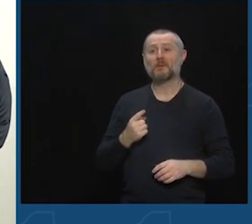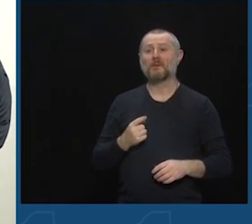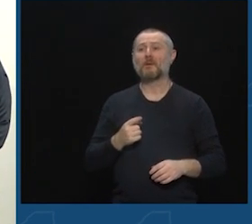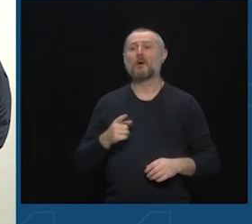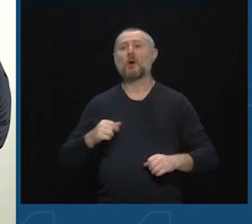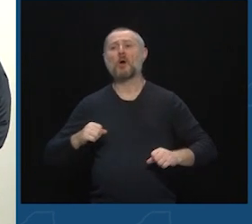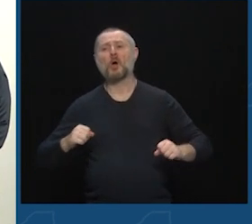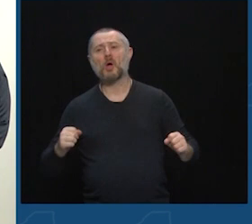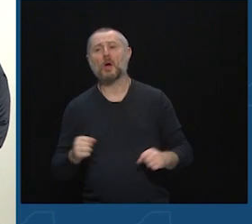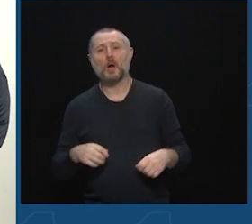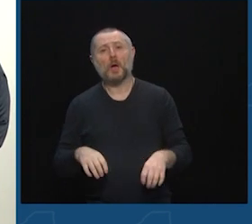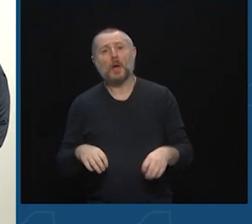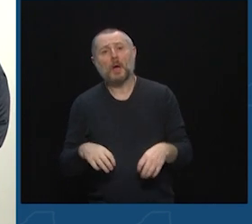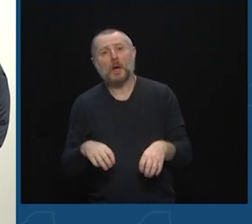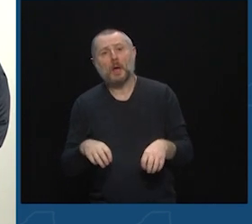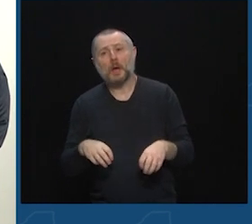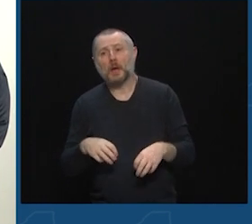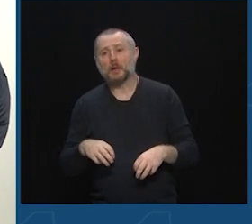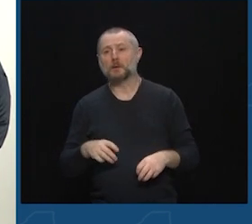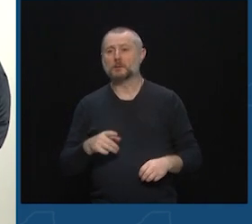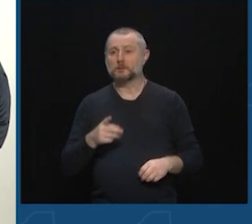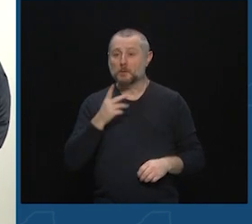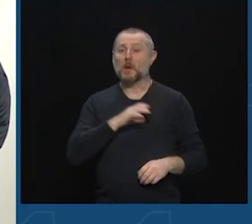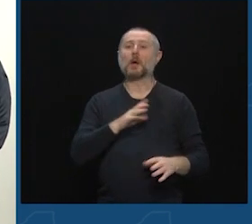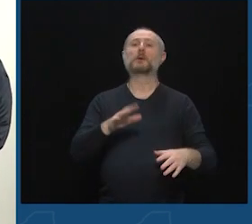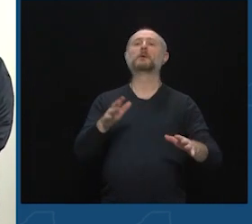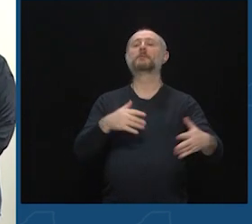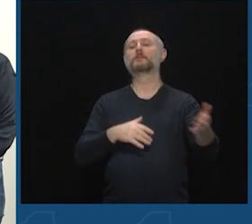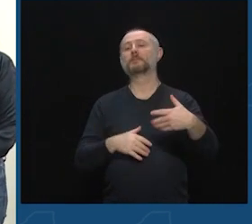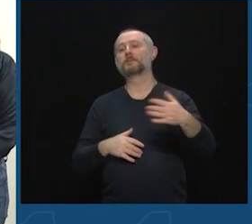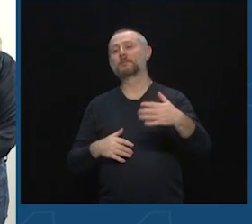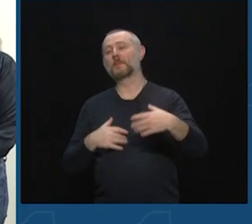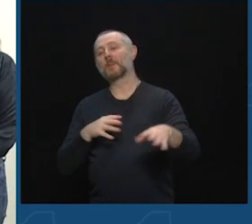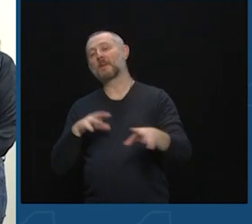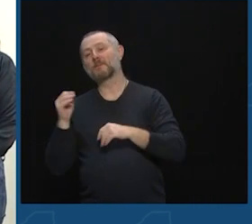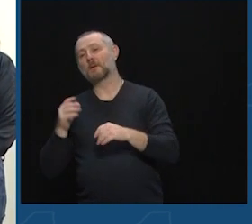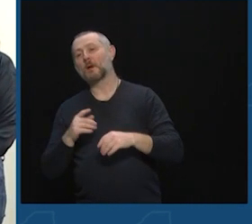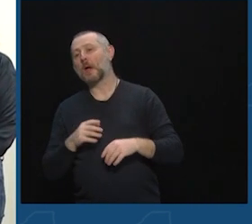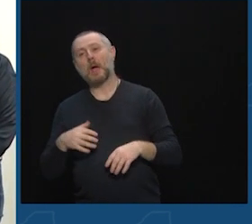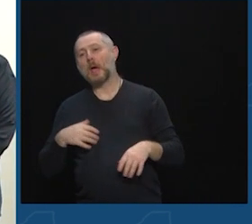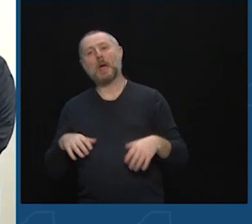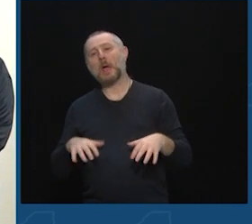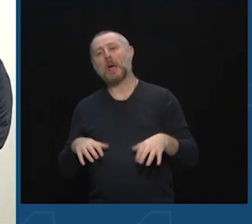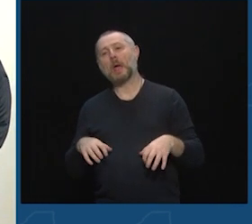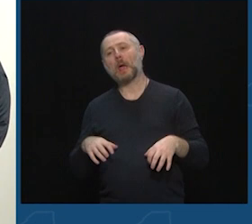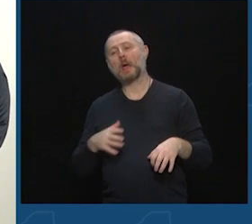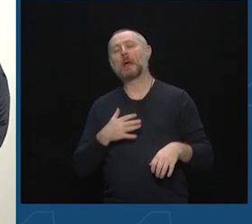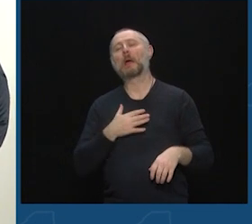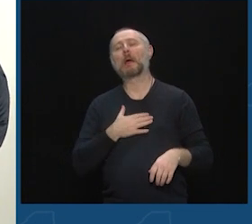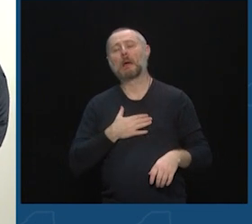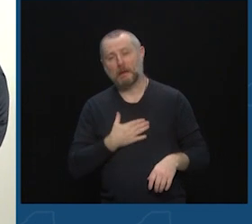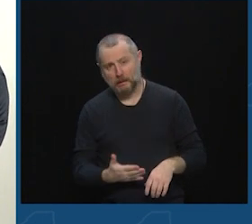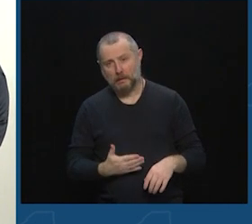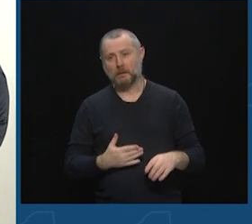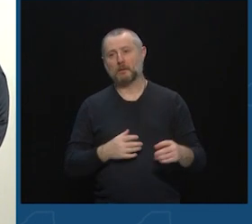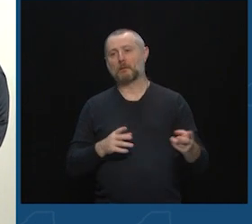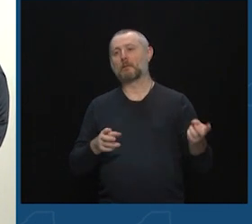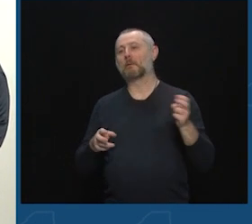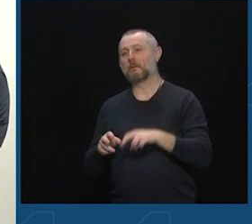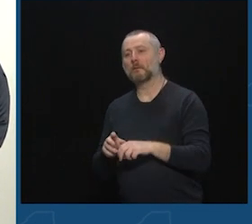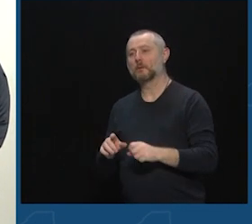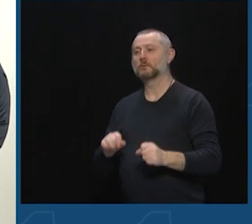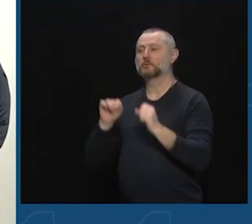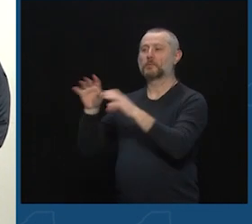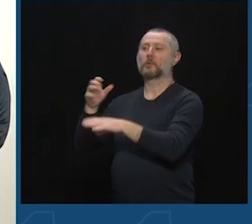to convince her to come out of her home reluctantly and get some shelter in one of our warming centers. So that work will